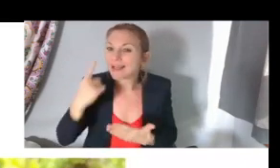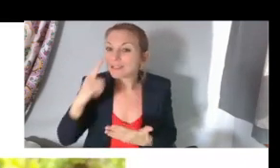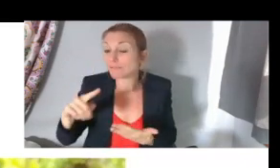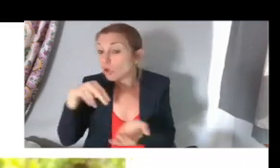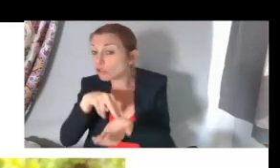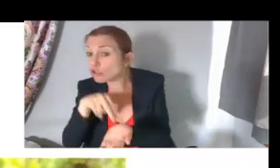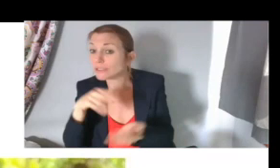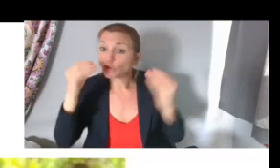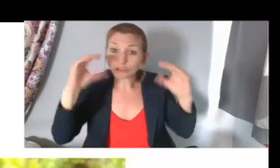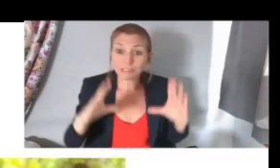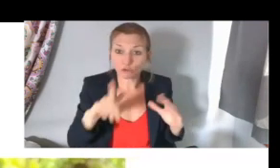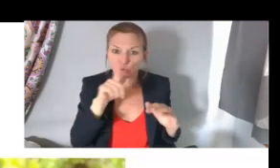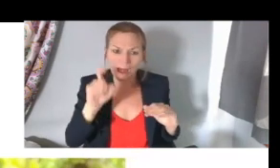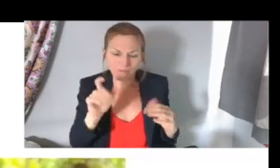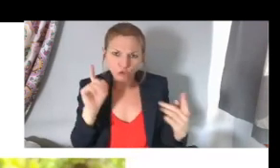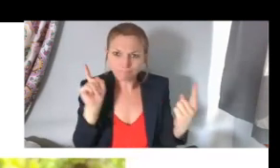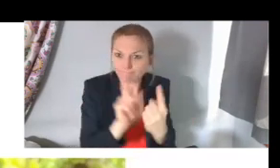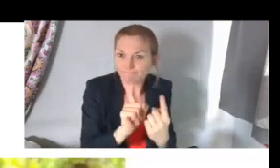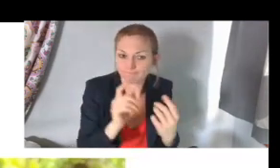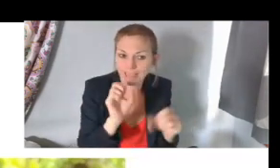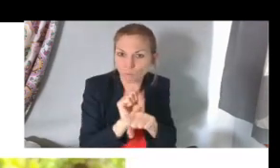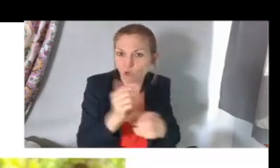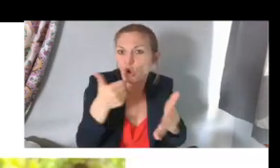up close with students.